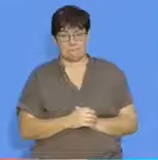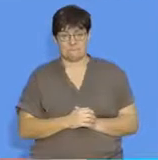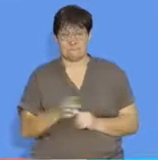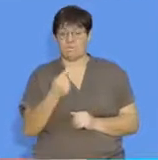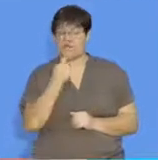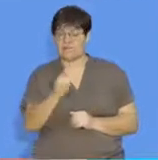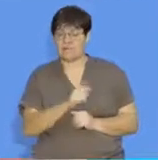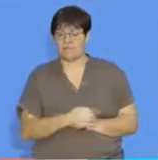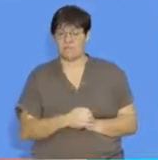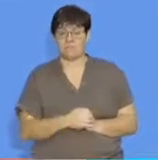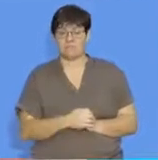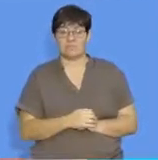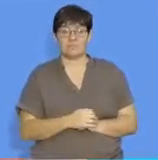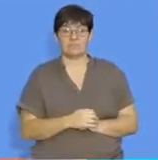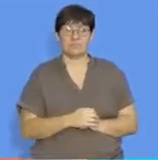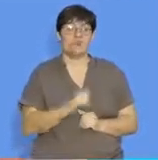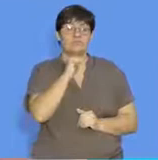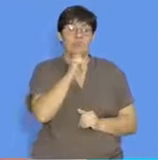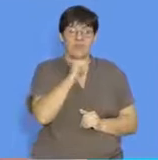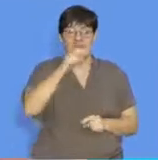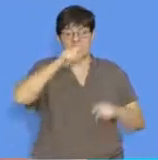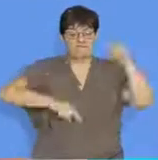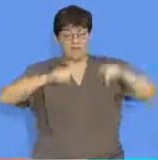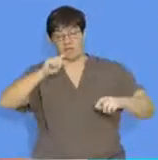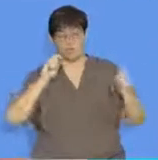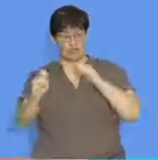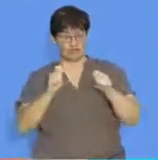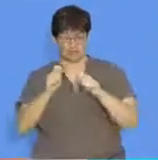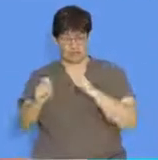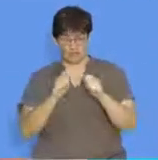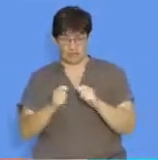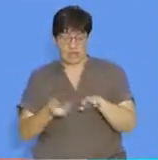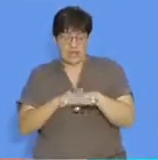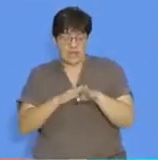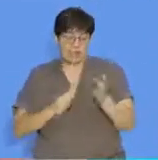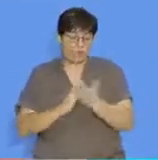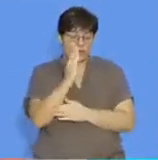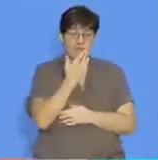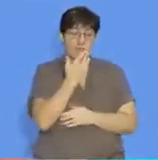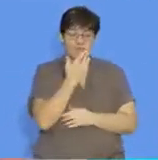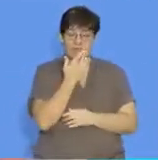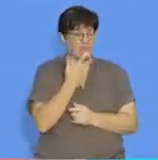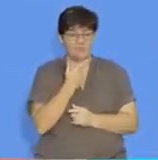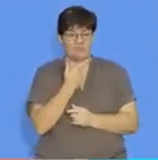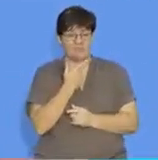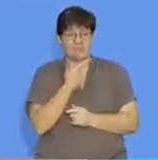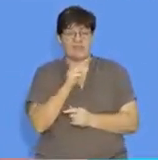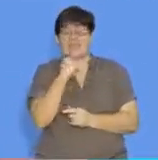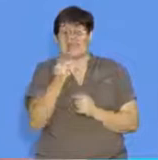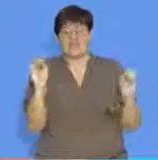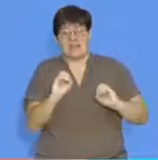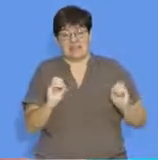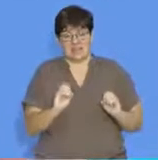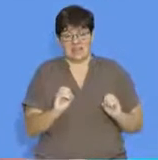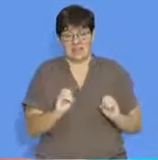okay? We are saying that no matter how much we vary or we change the current that passes through the battery, that has no bearing